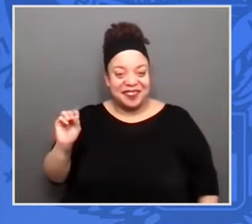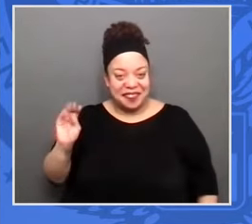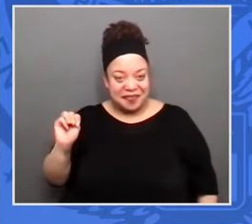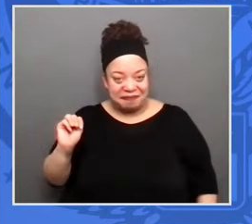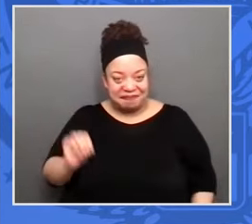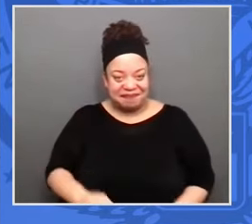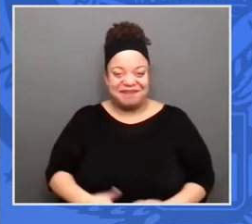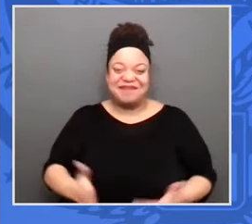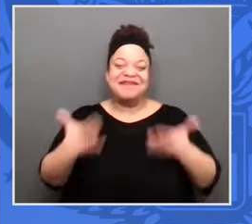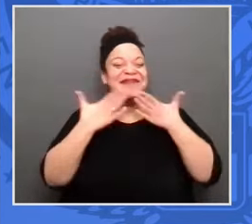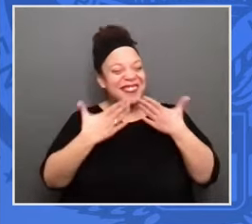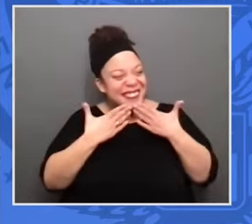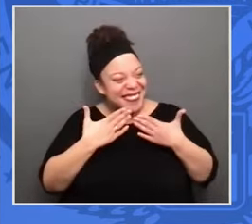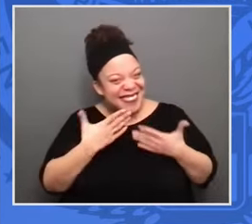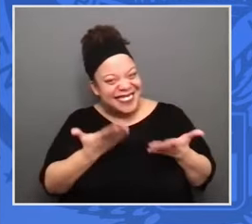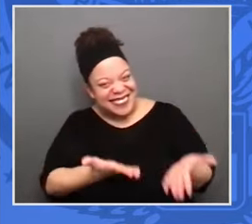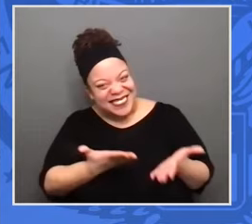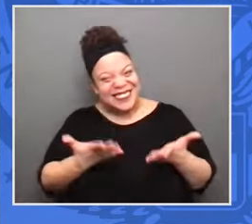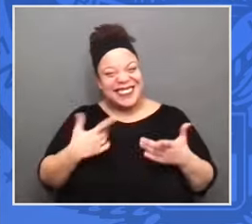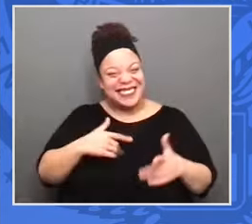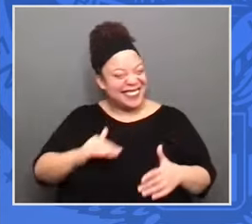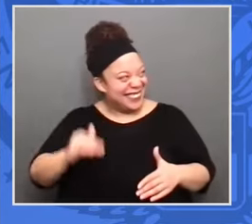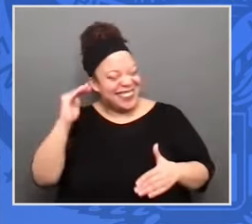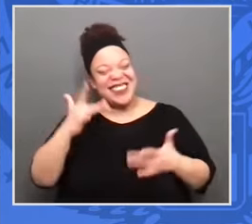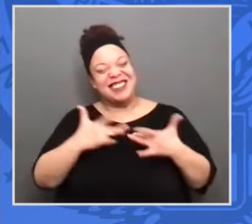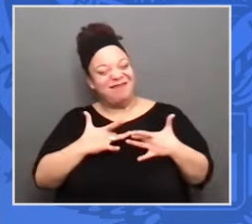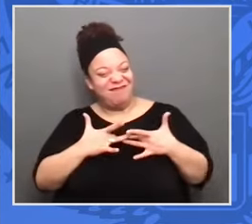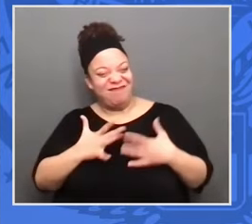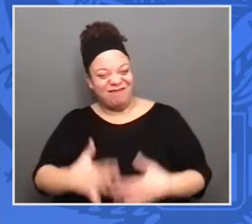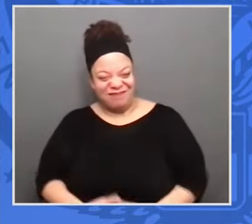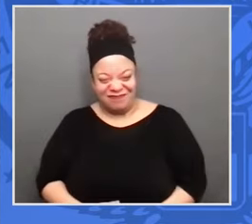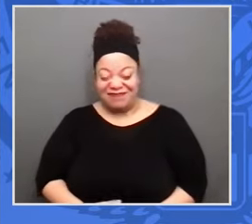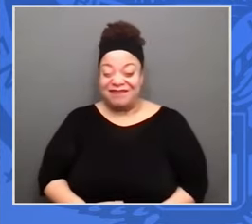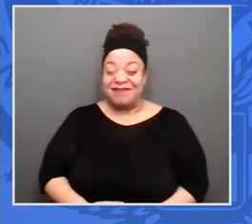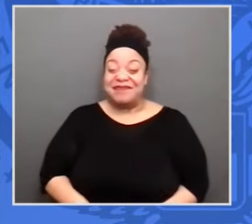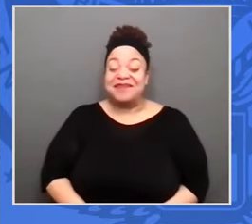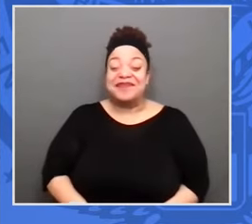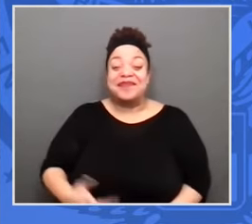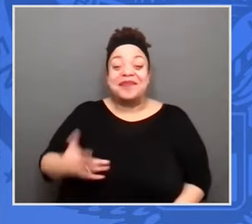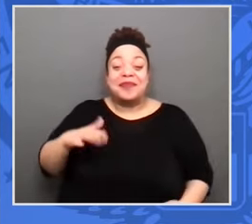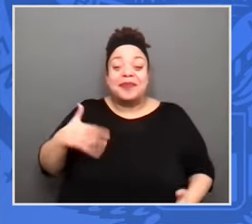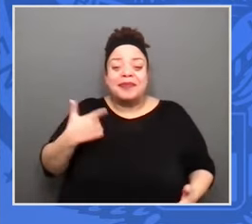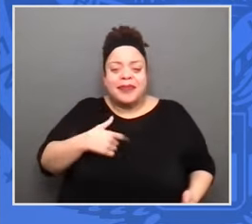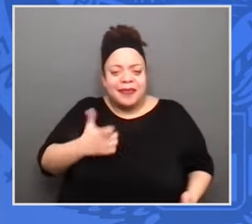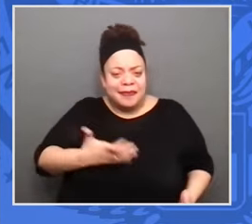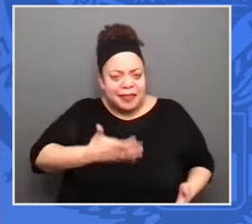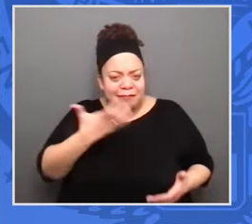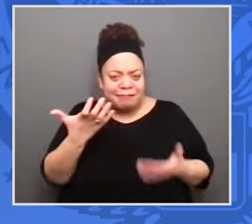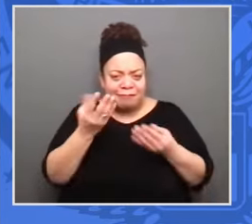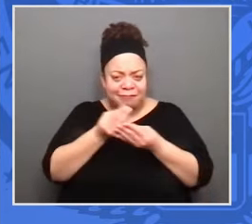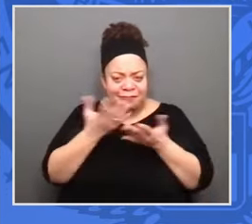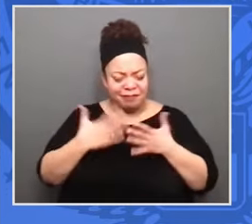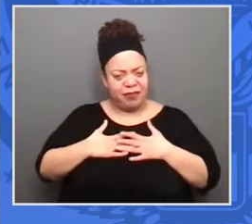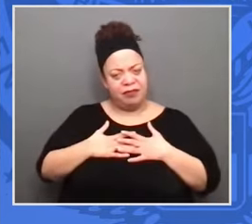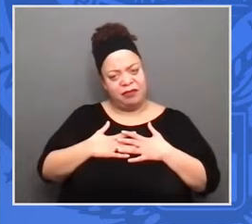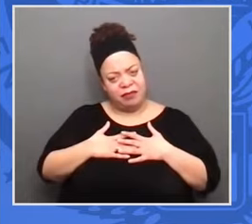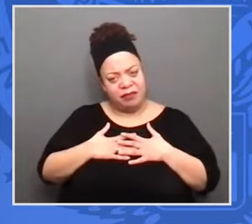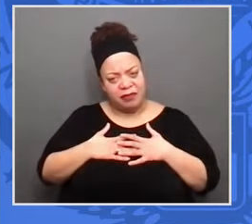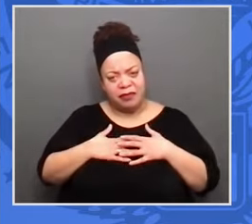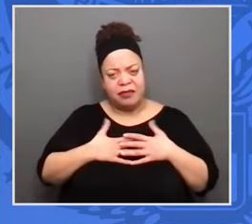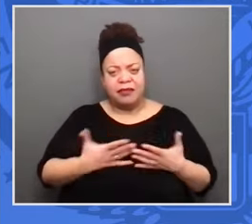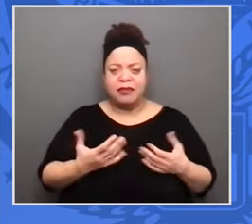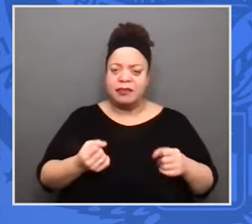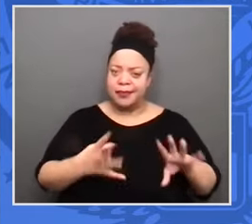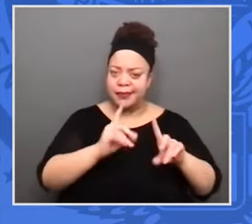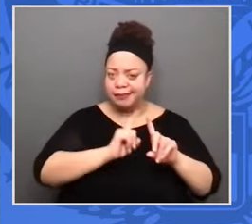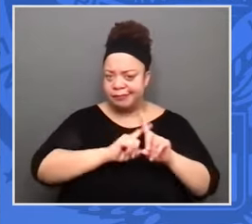and encouragement. In the pantheon of his favorite poets, Seamus Heaney stands above all others. The president